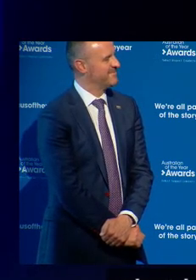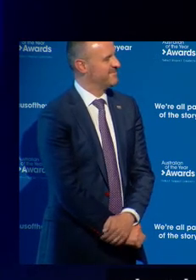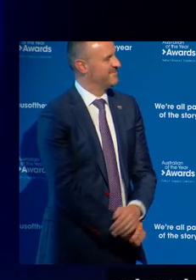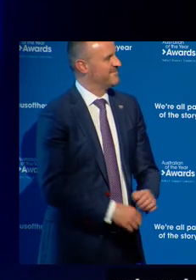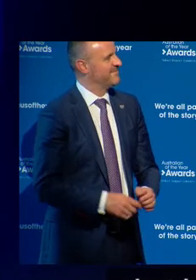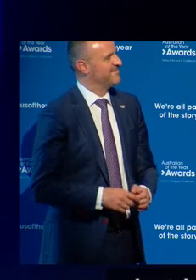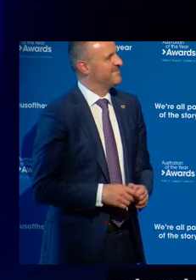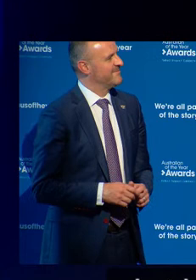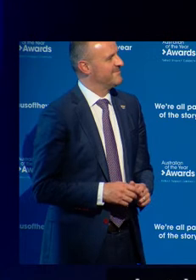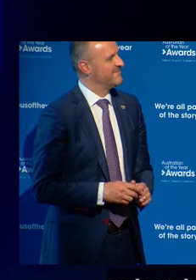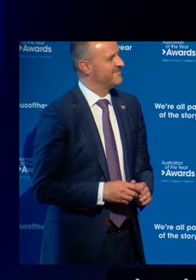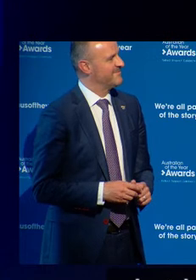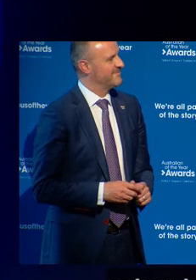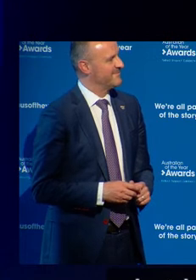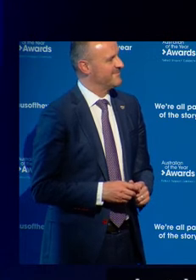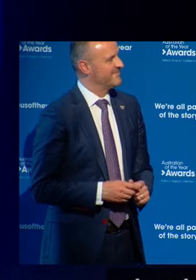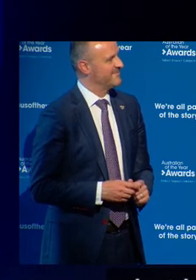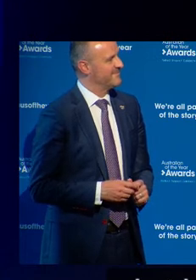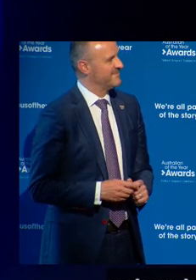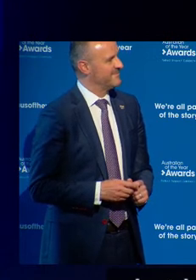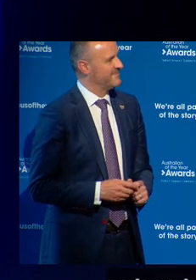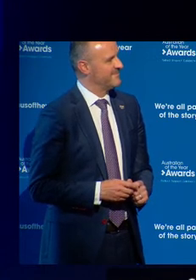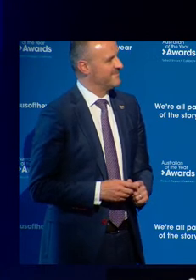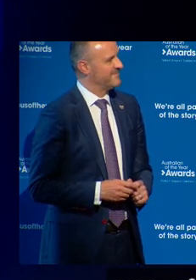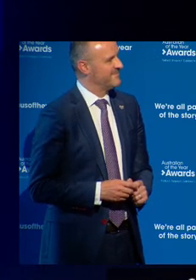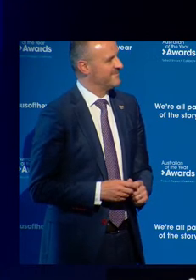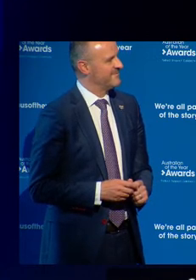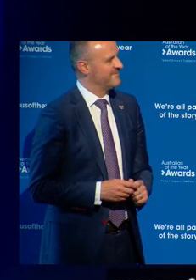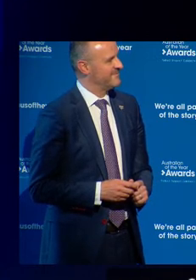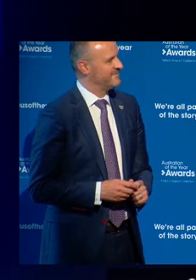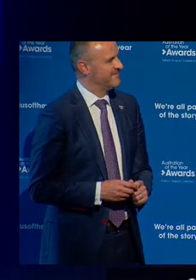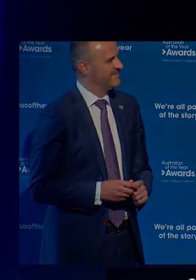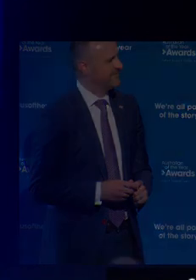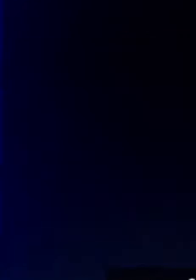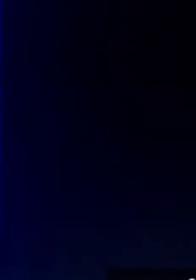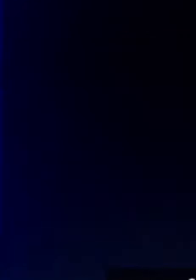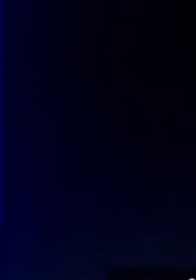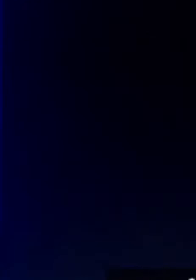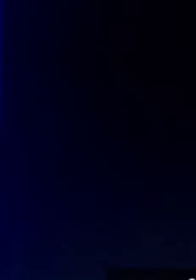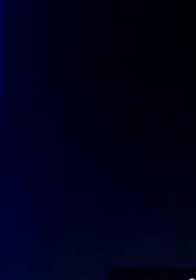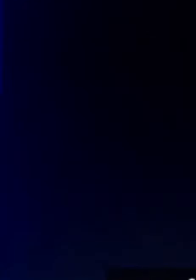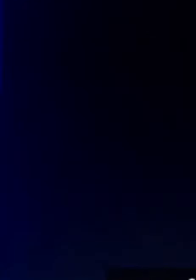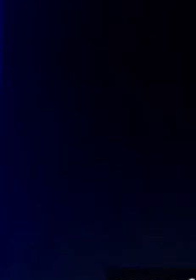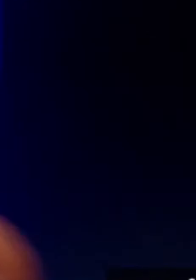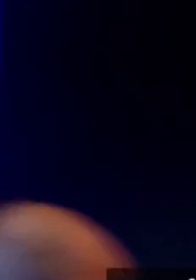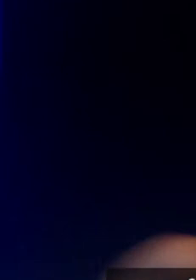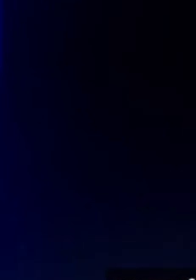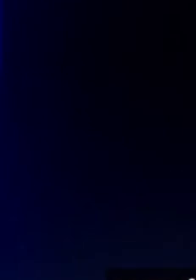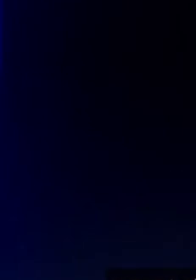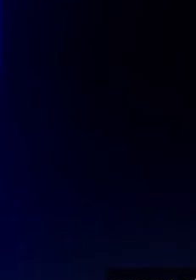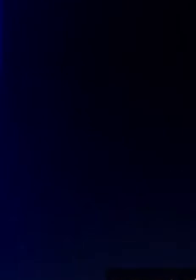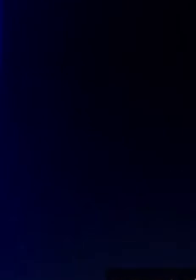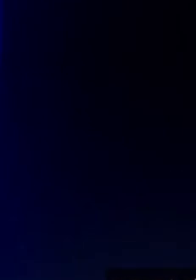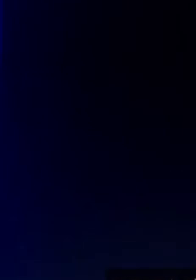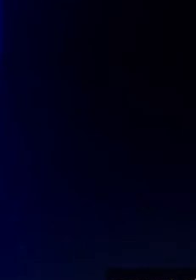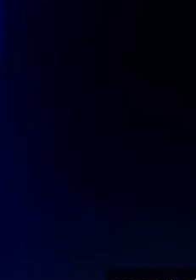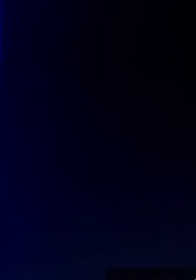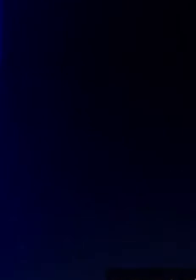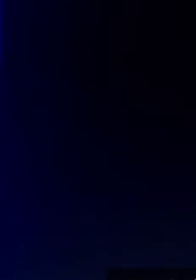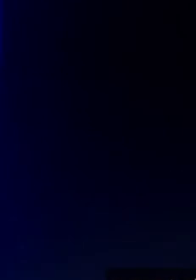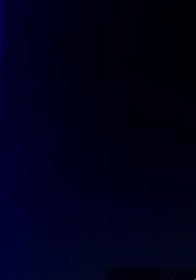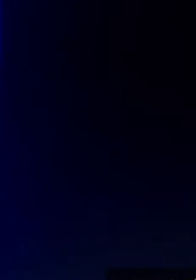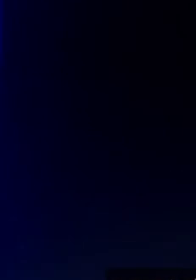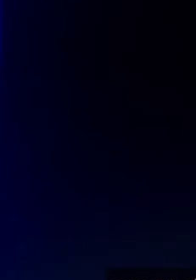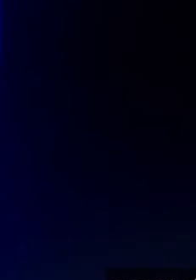meet day to day that are either suffering similar medical conditions that I am, whether it's chronic pain or